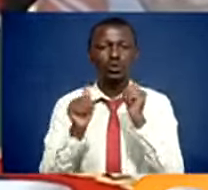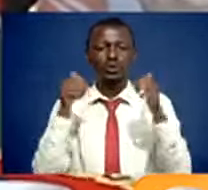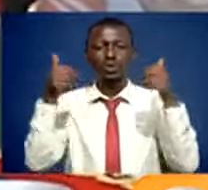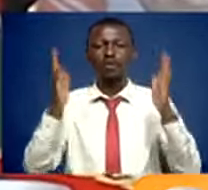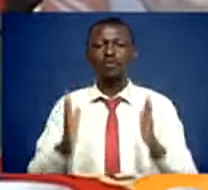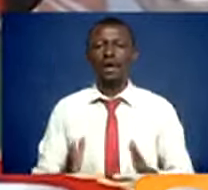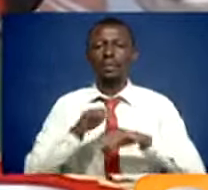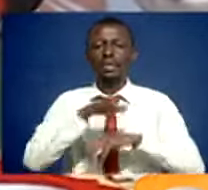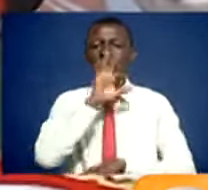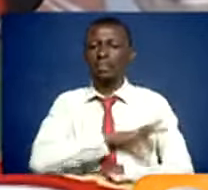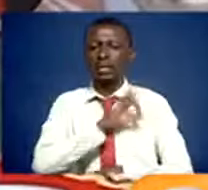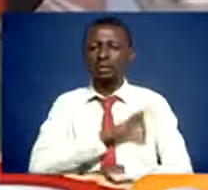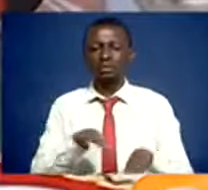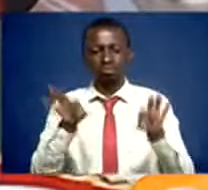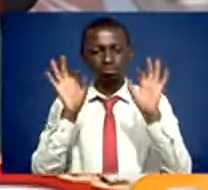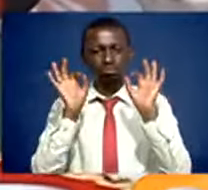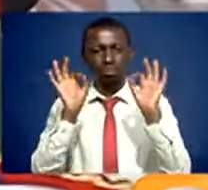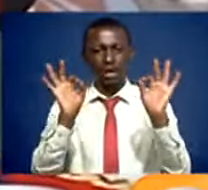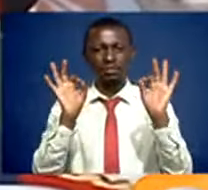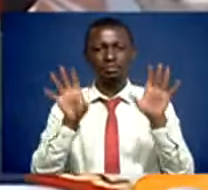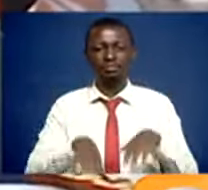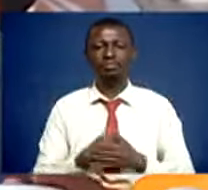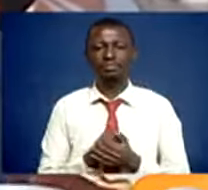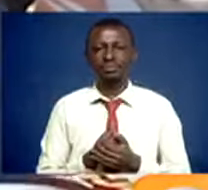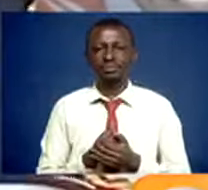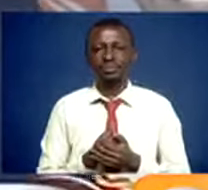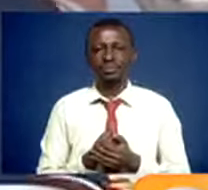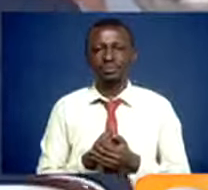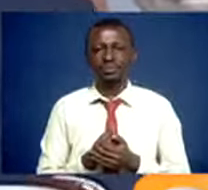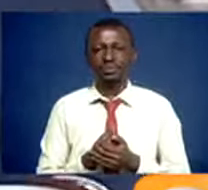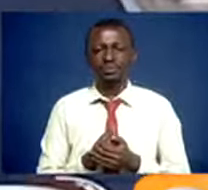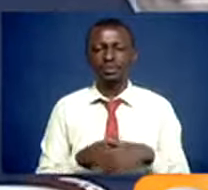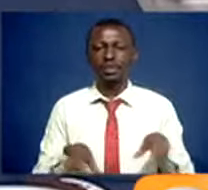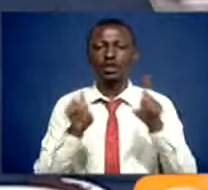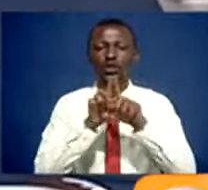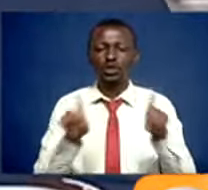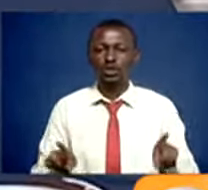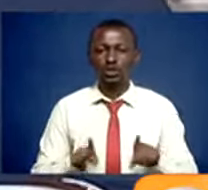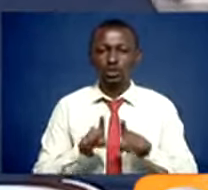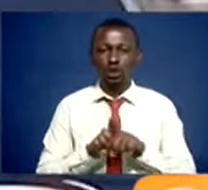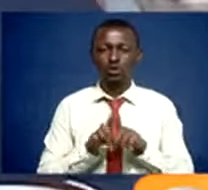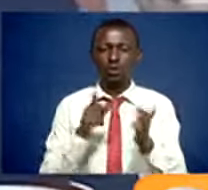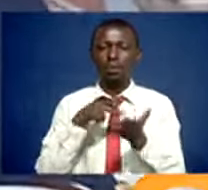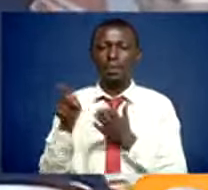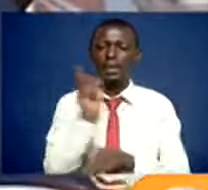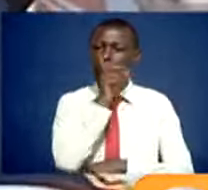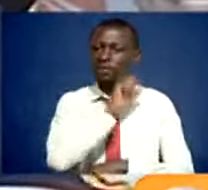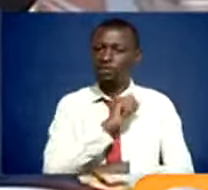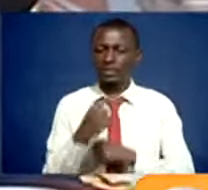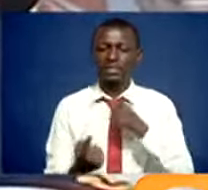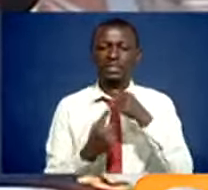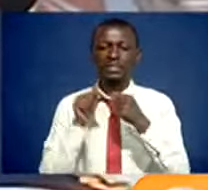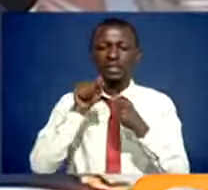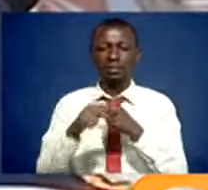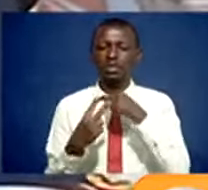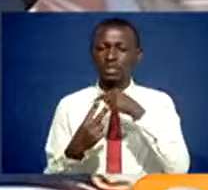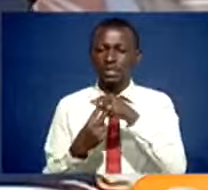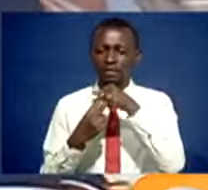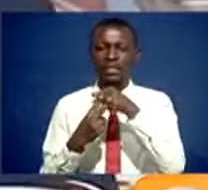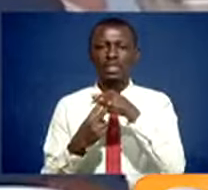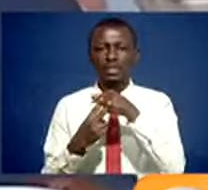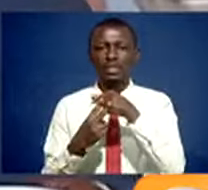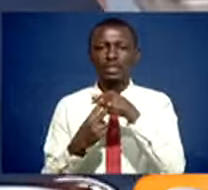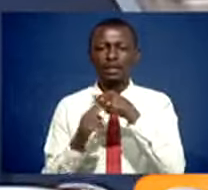good returns for their investments. We are also writing off Kenya shillings 6.7 billion debt